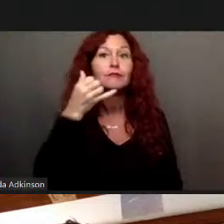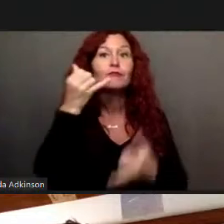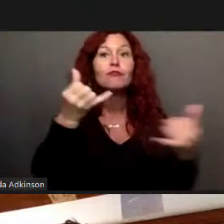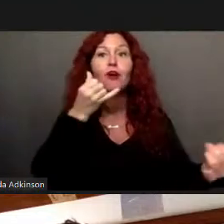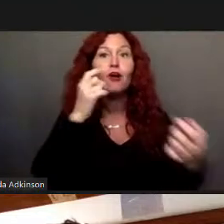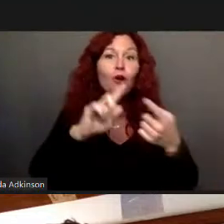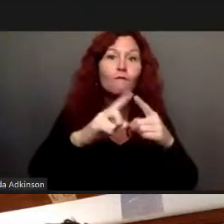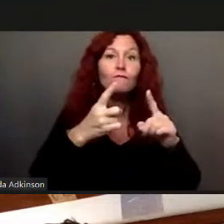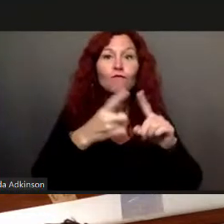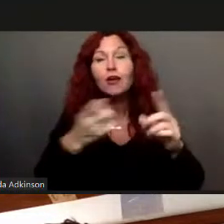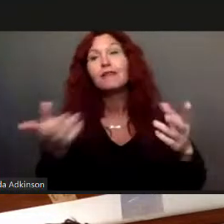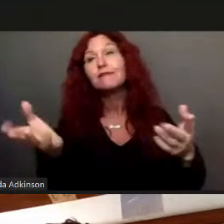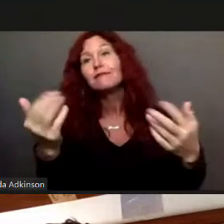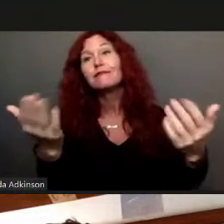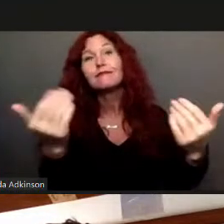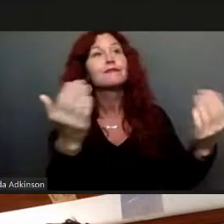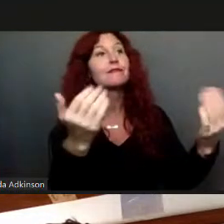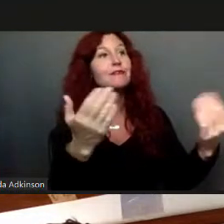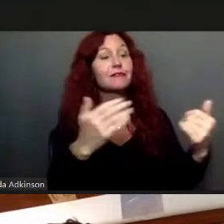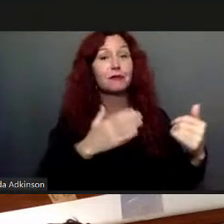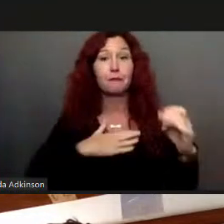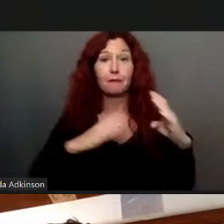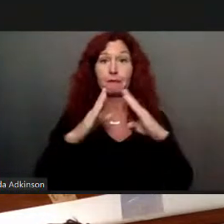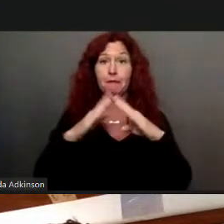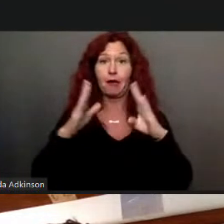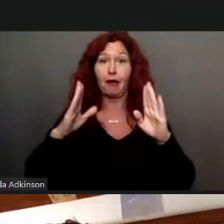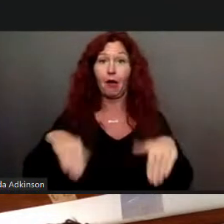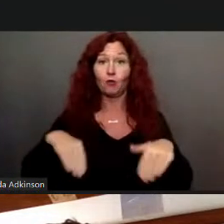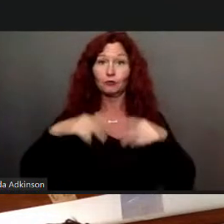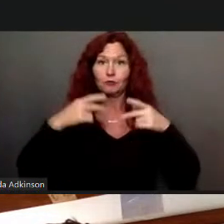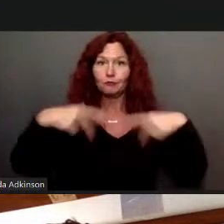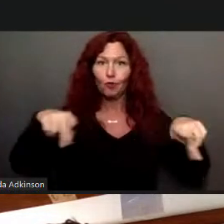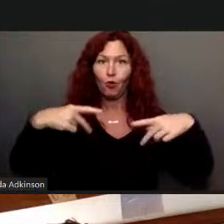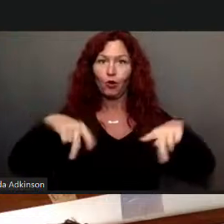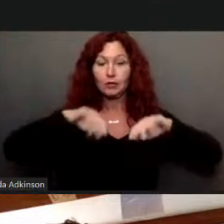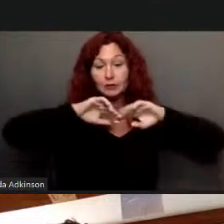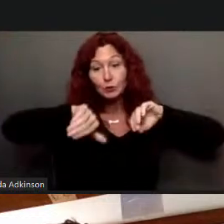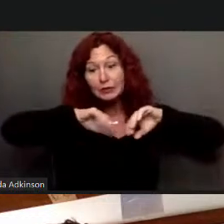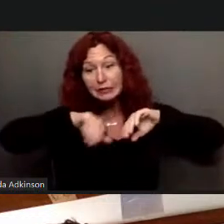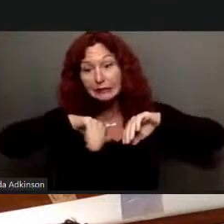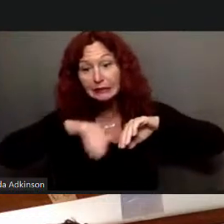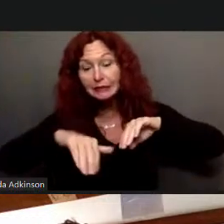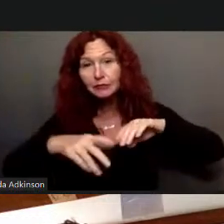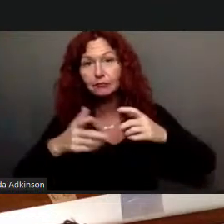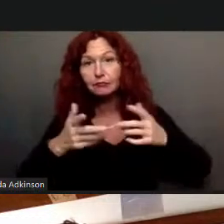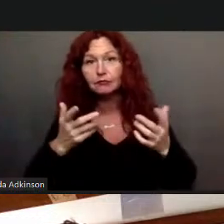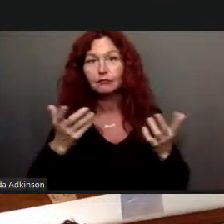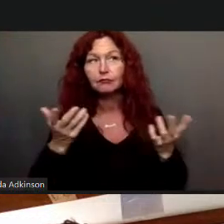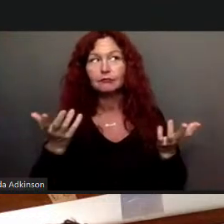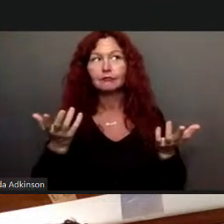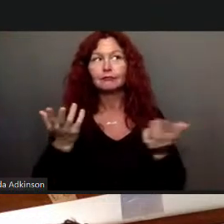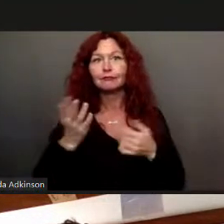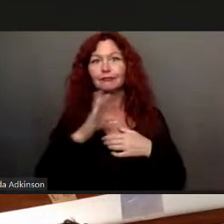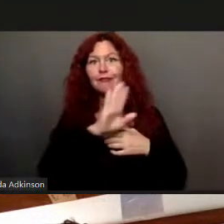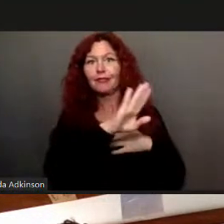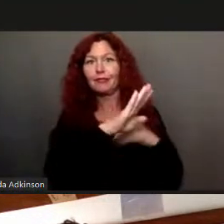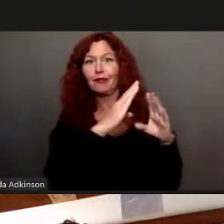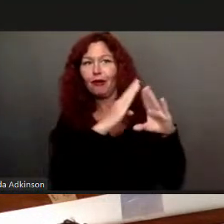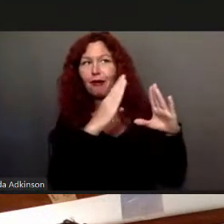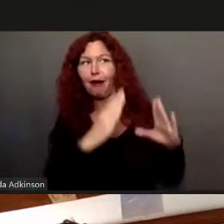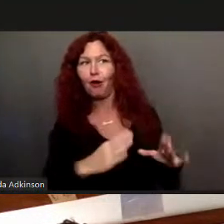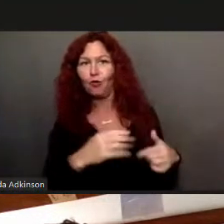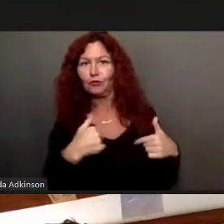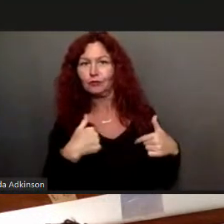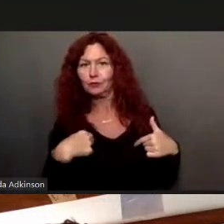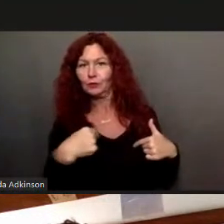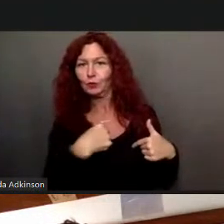over and have a pool party in a house, it's very difficult, if not impossible, for us to enforce that. So we're asking people